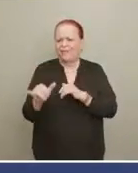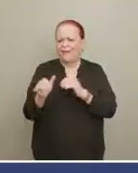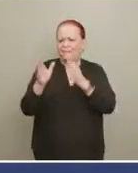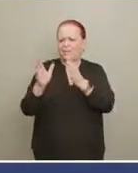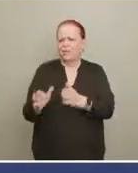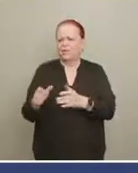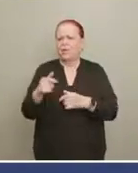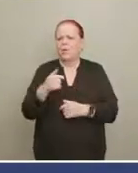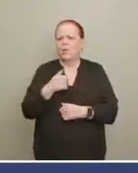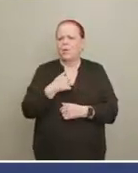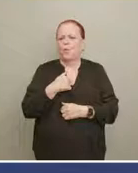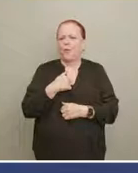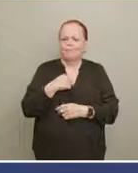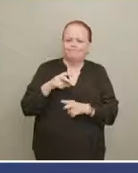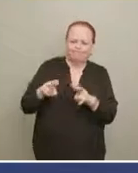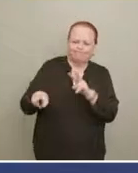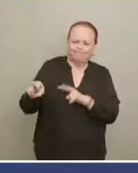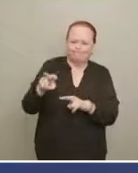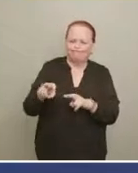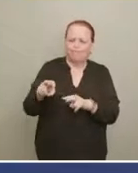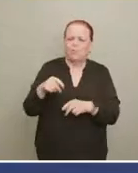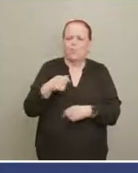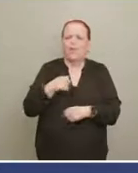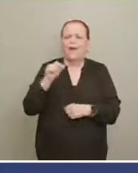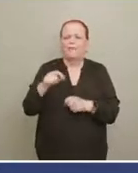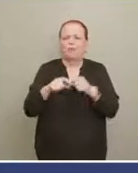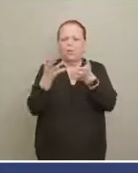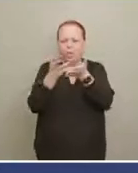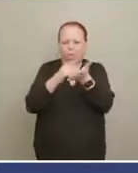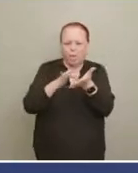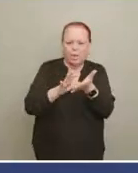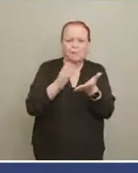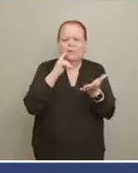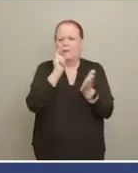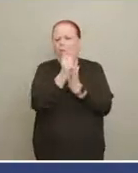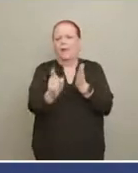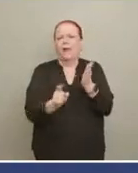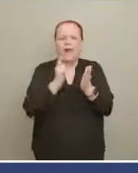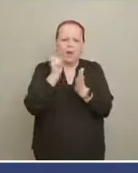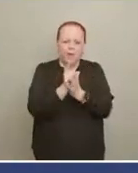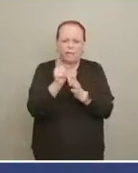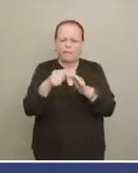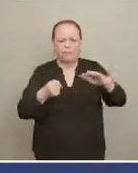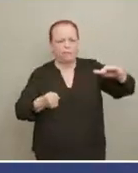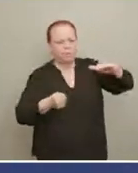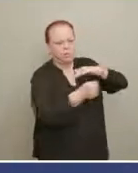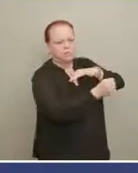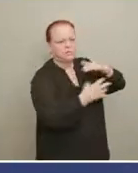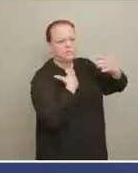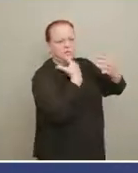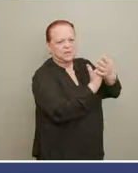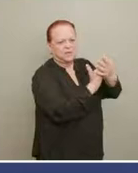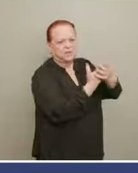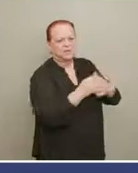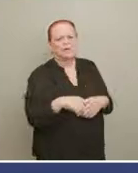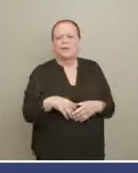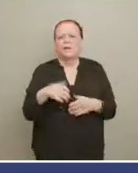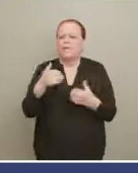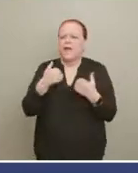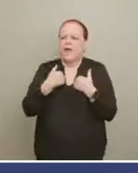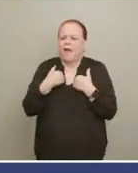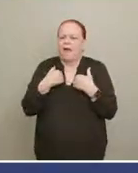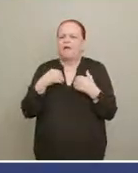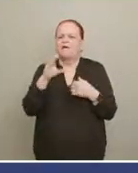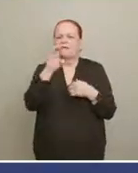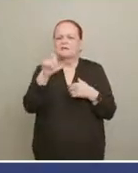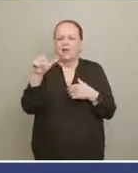route, we take them back to the jail. It usually takes about an hour to book and process a person before they're even placed in a cell. So they'll be in our Sally Port. They'll go through the triage program.